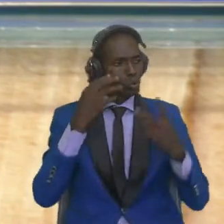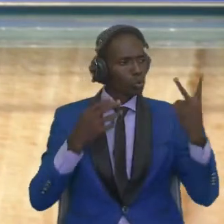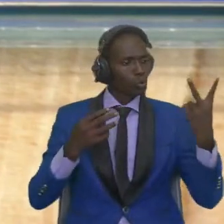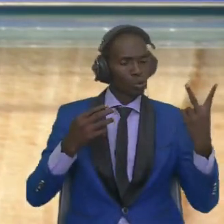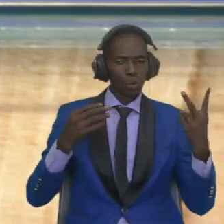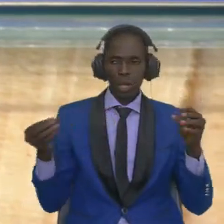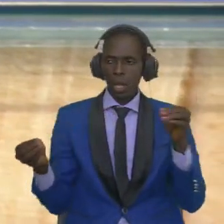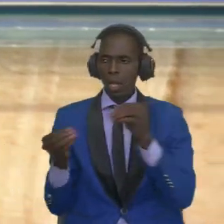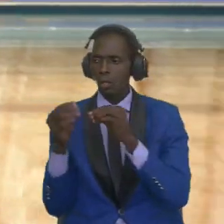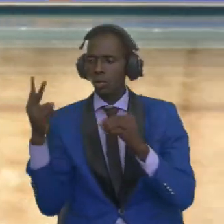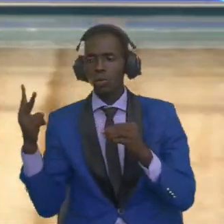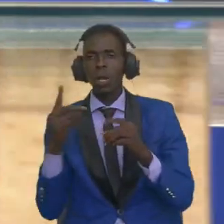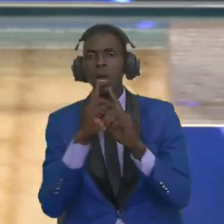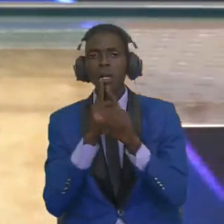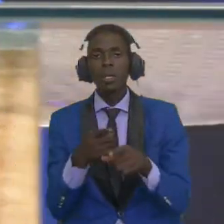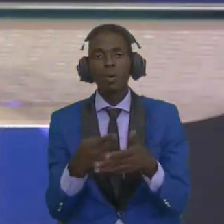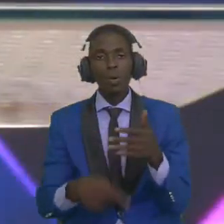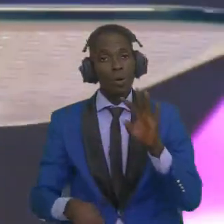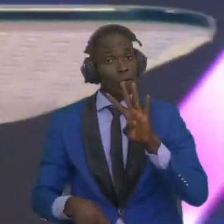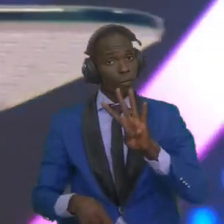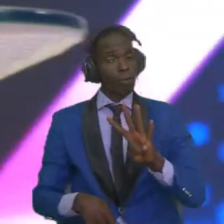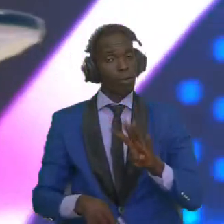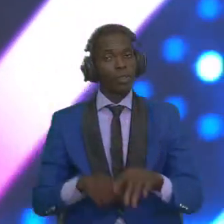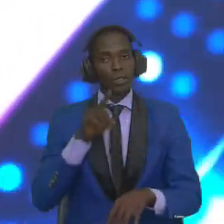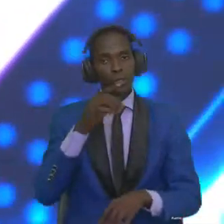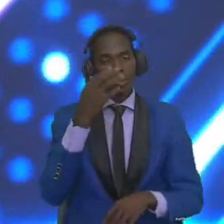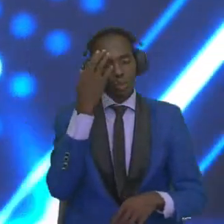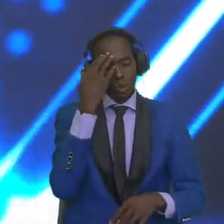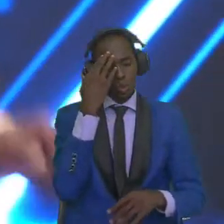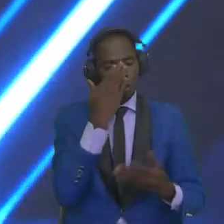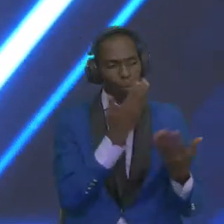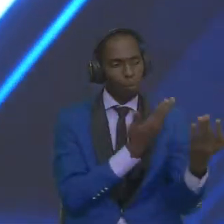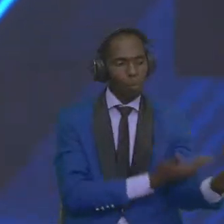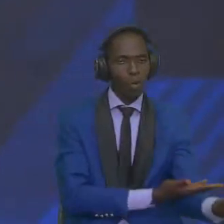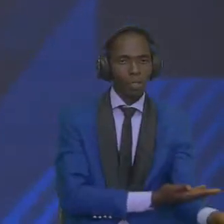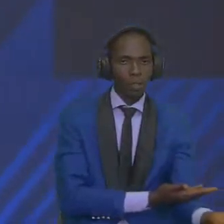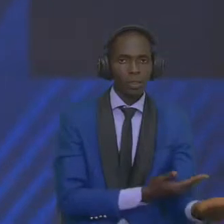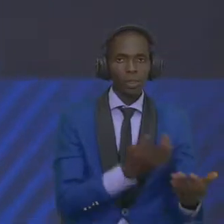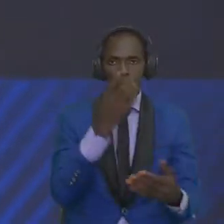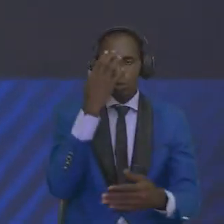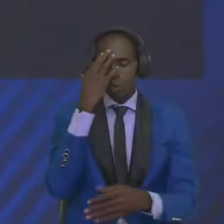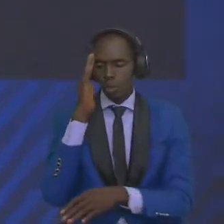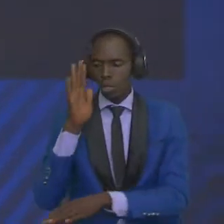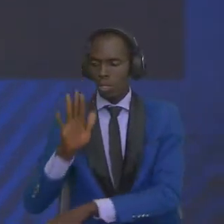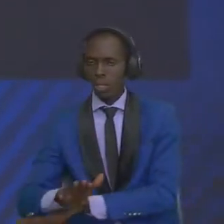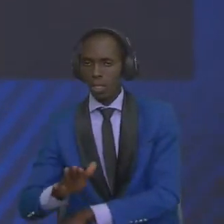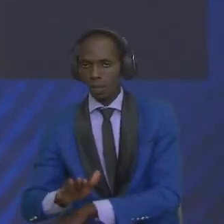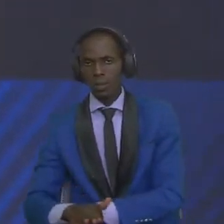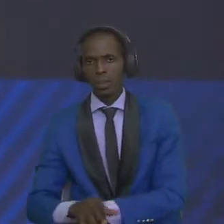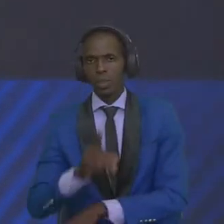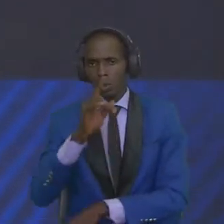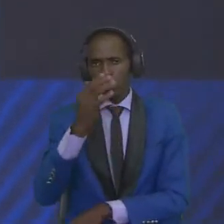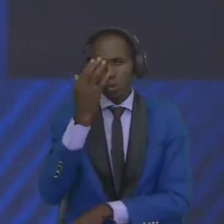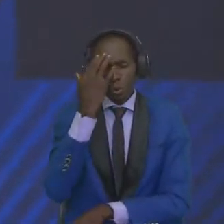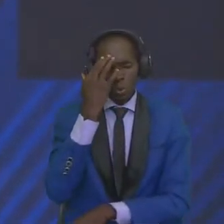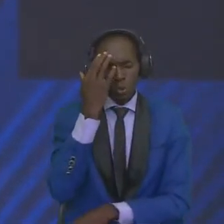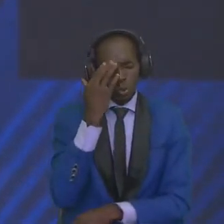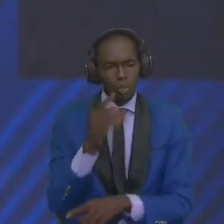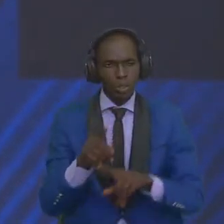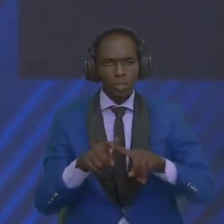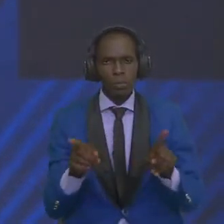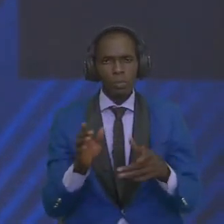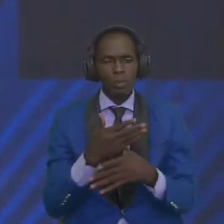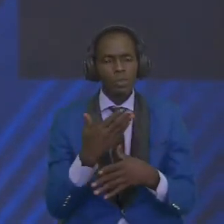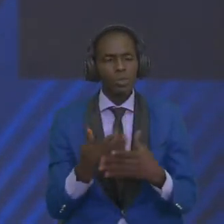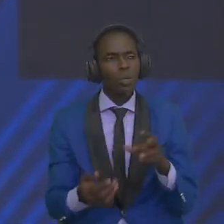four, like you know there's morning and evening, like you know that when you are thirsty, that water